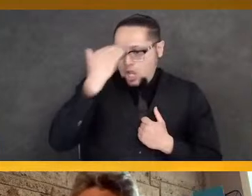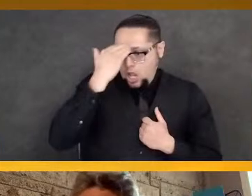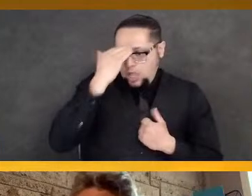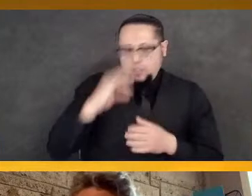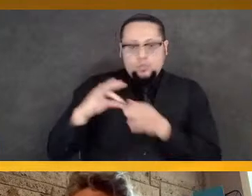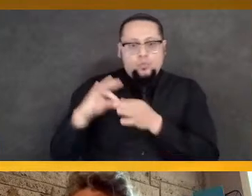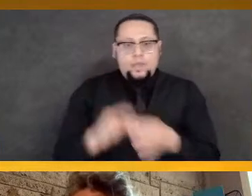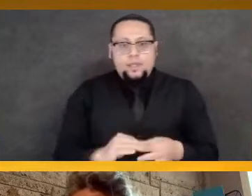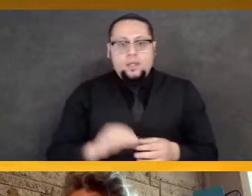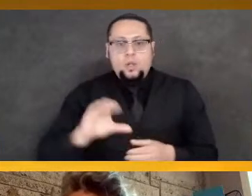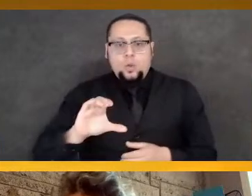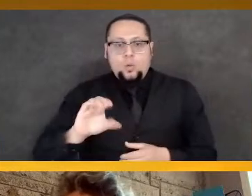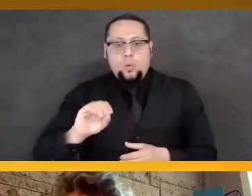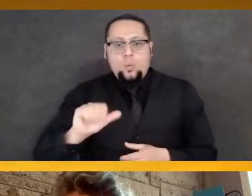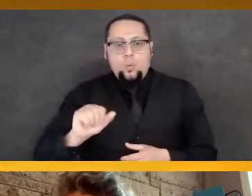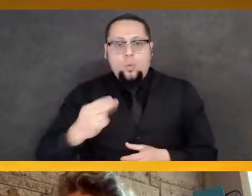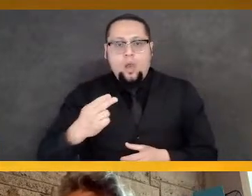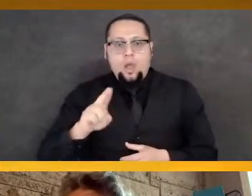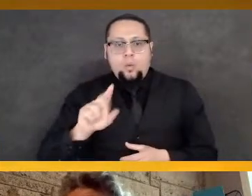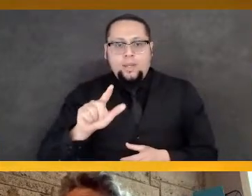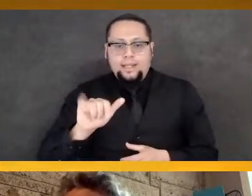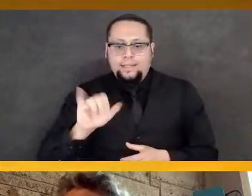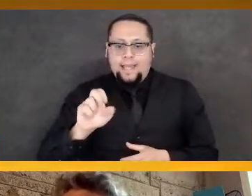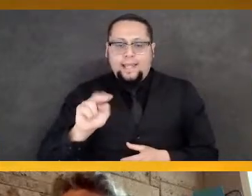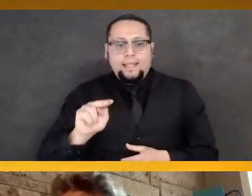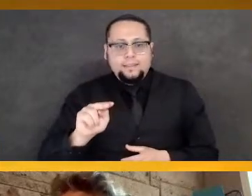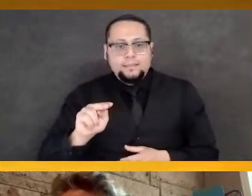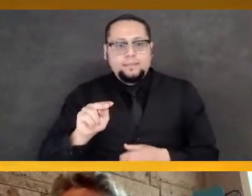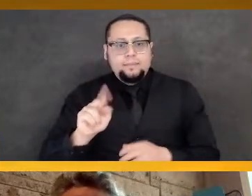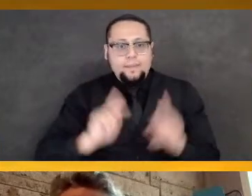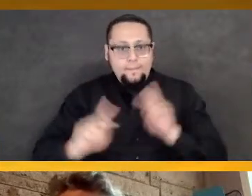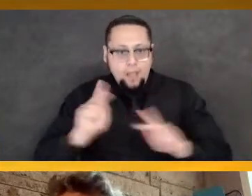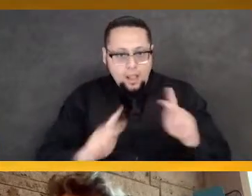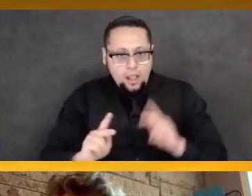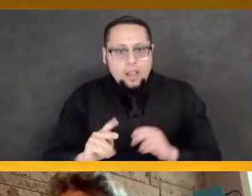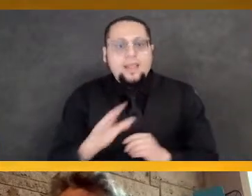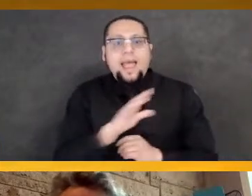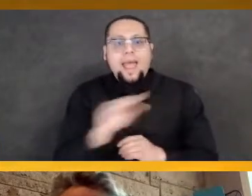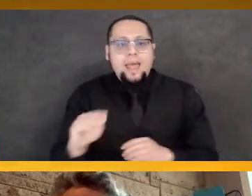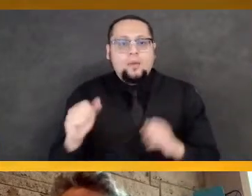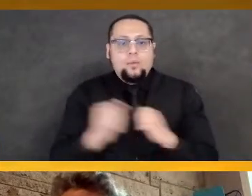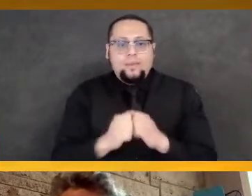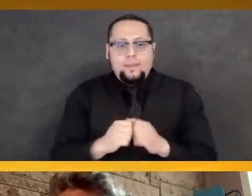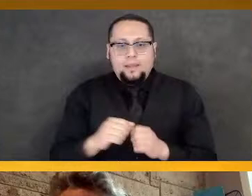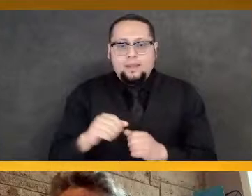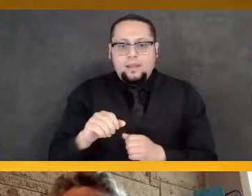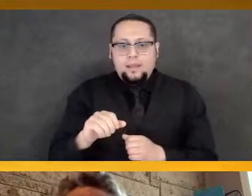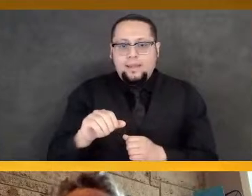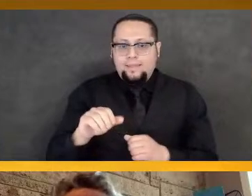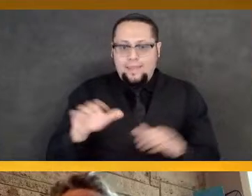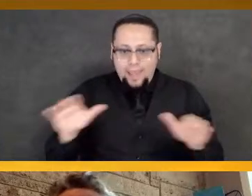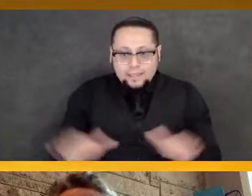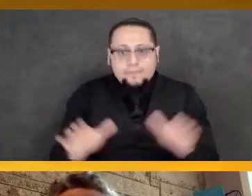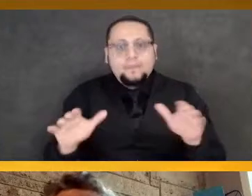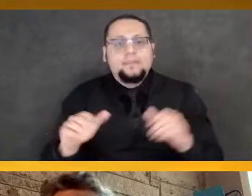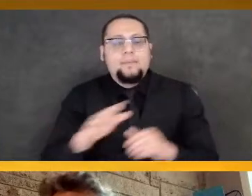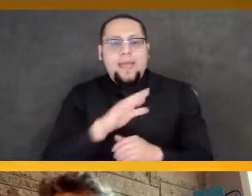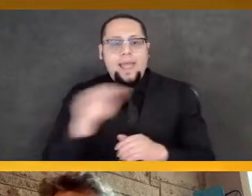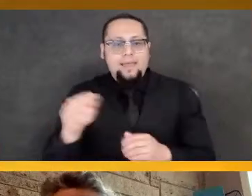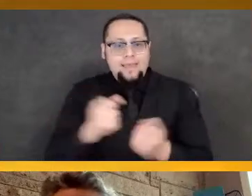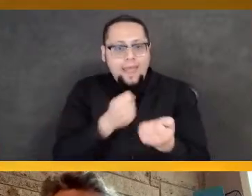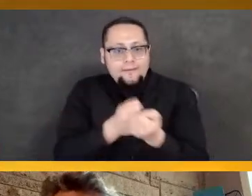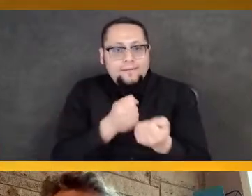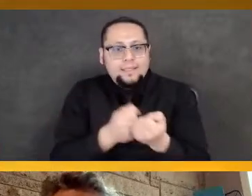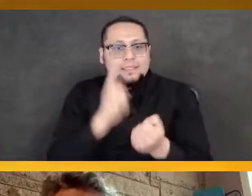the Tappilam Nation, and then with the advocacy and the activism towards